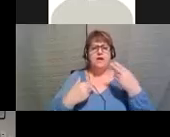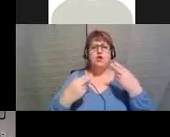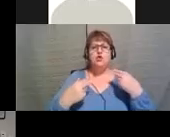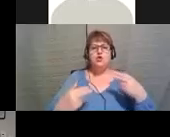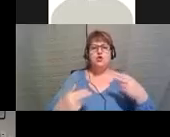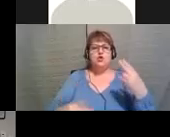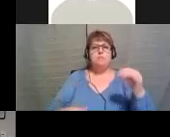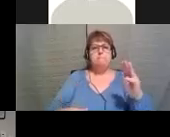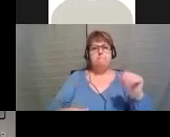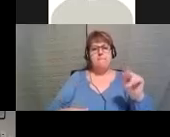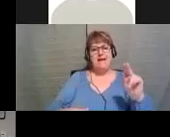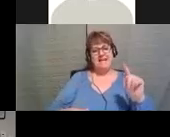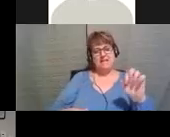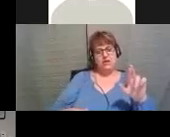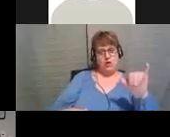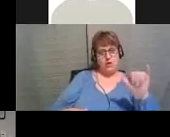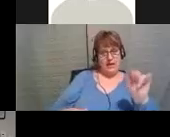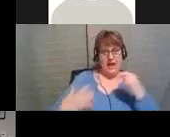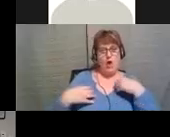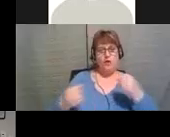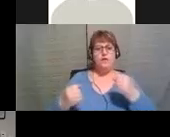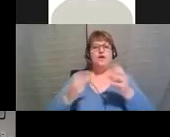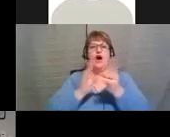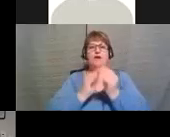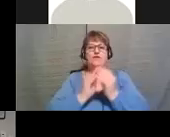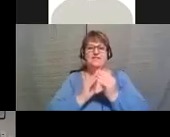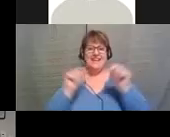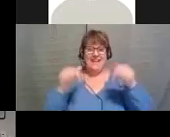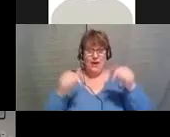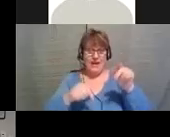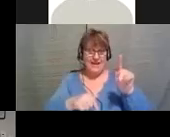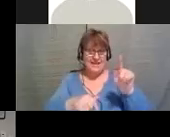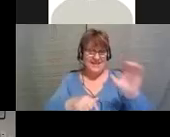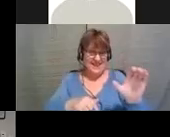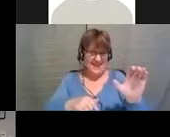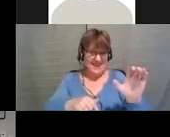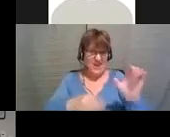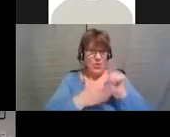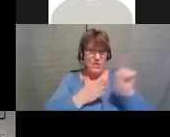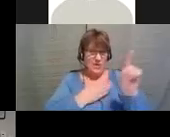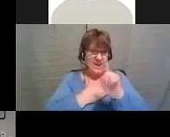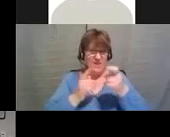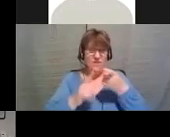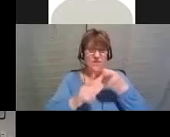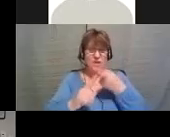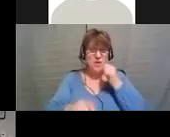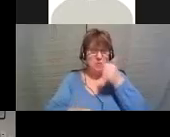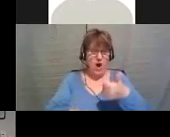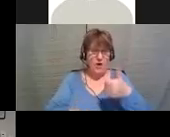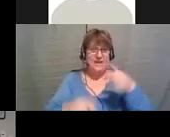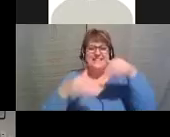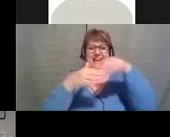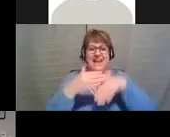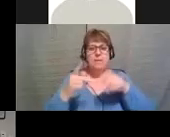It actually is a week from tomorrow here in Kansas City. This event is going to be both in person